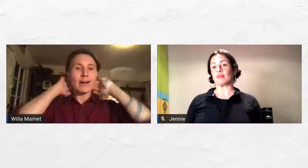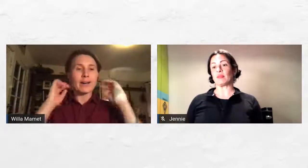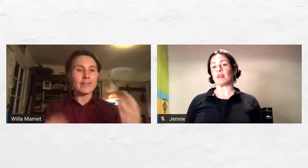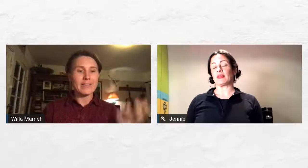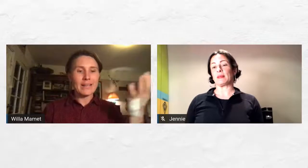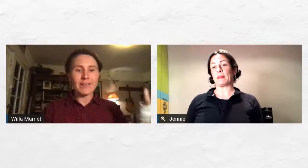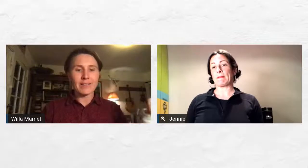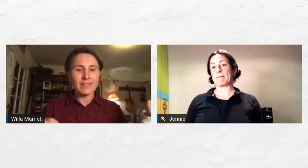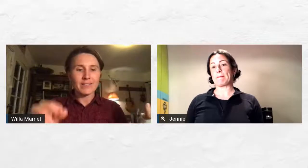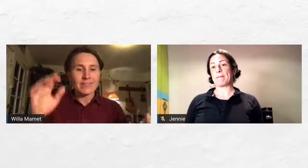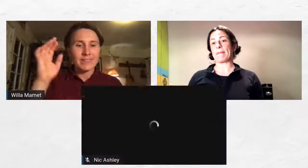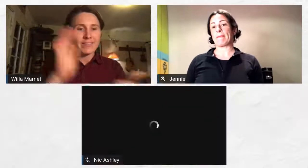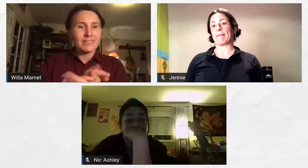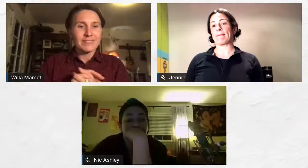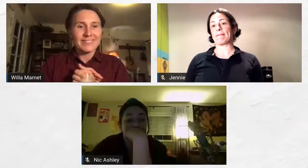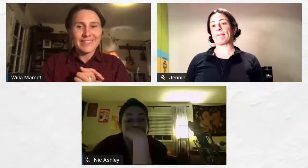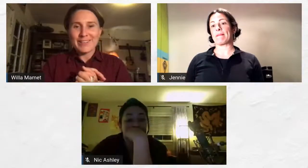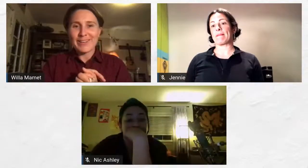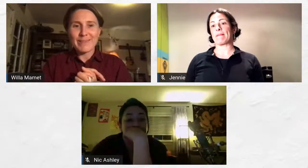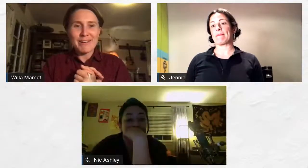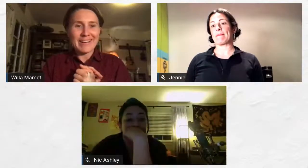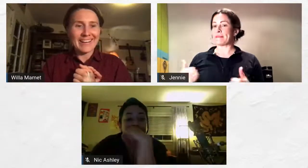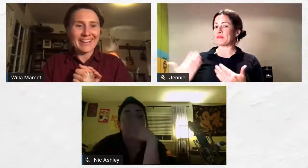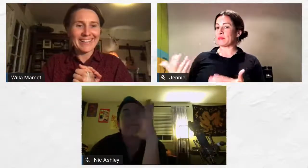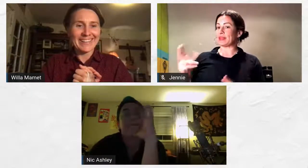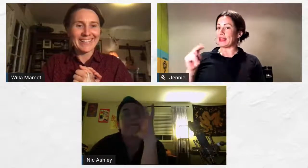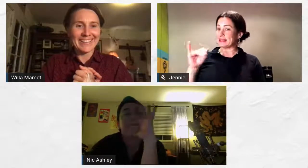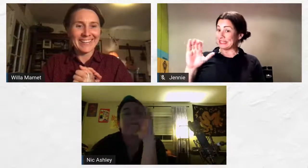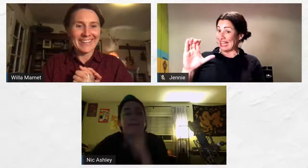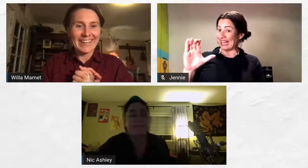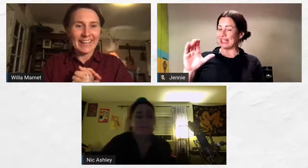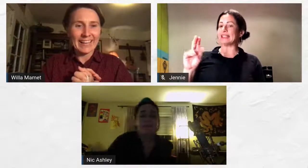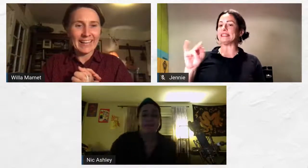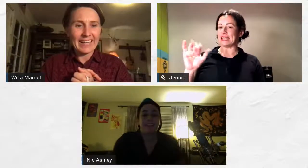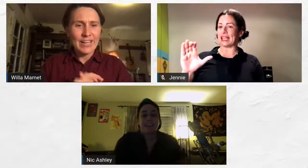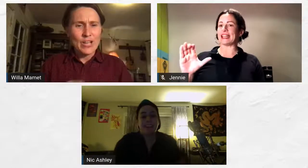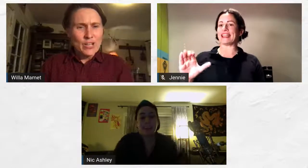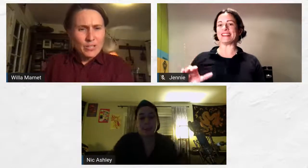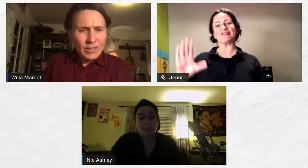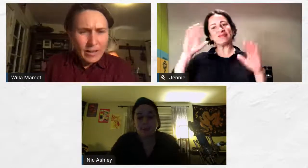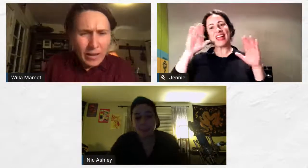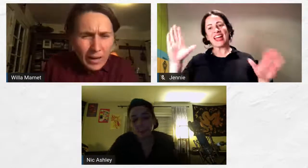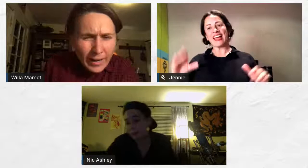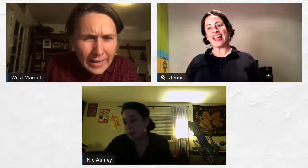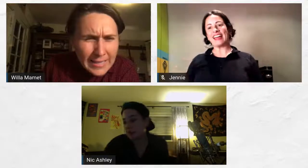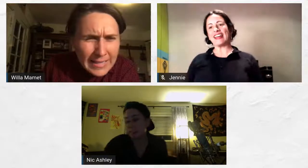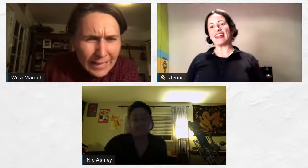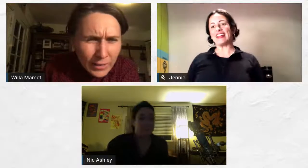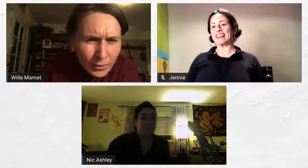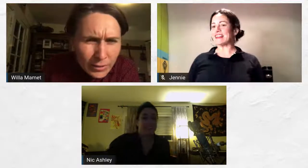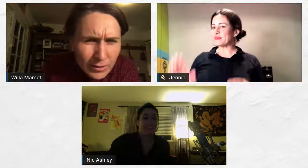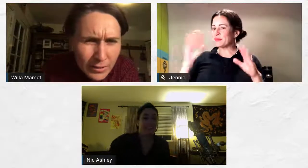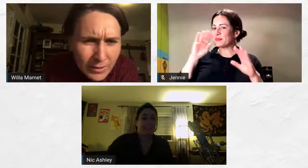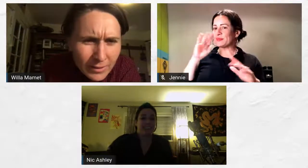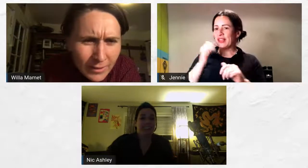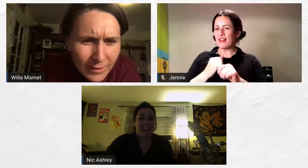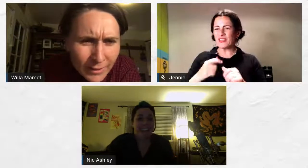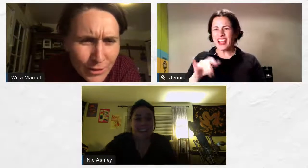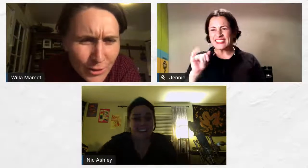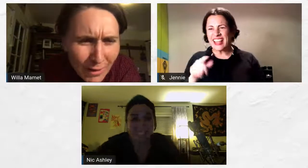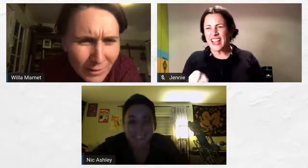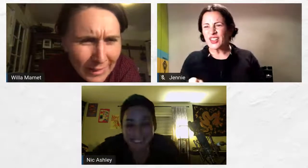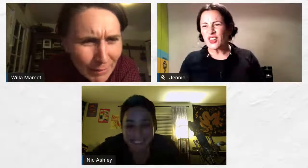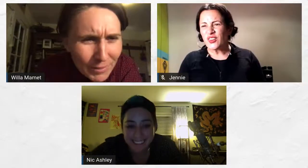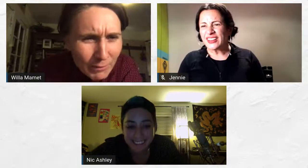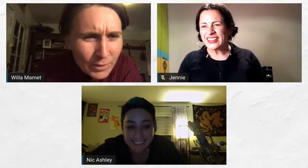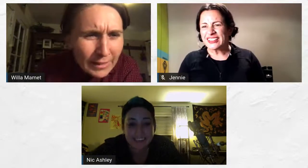So, Nick, come on in. Hey. Hello, everybody. Is that you? Yeah.